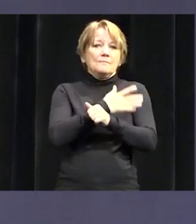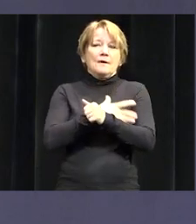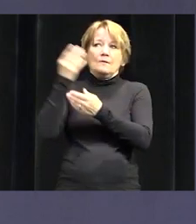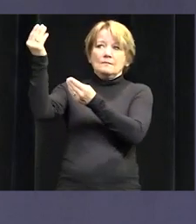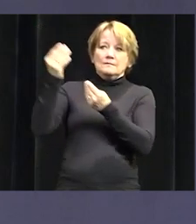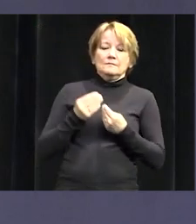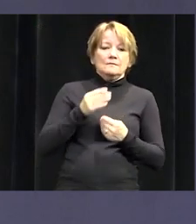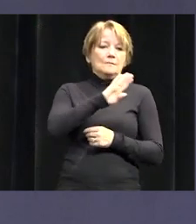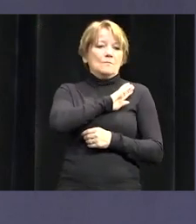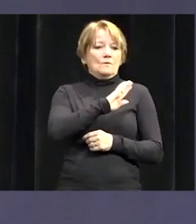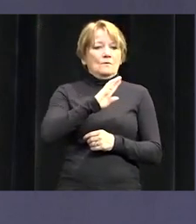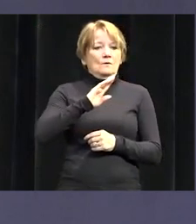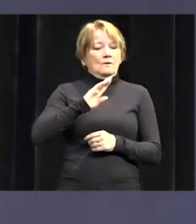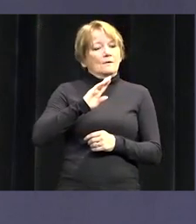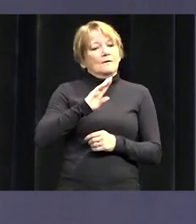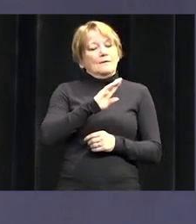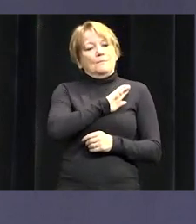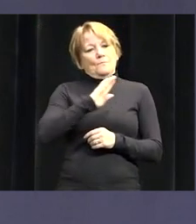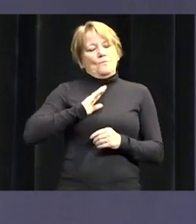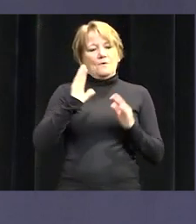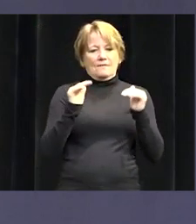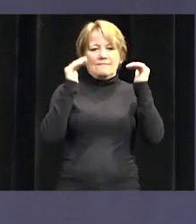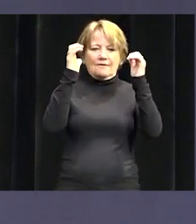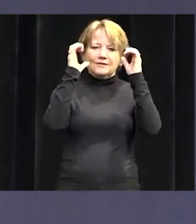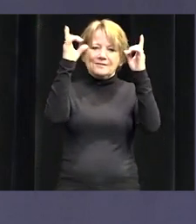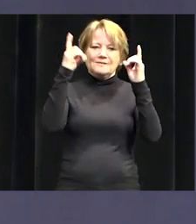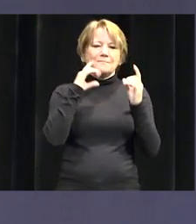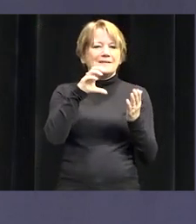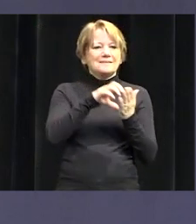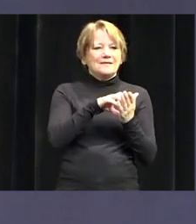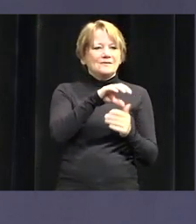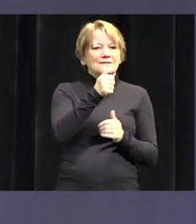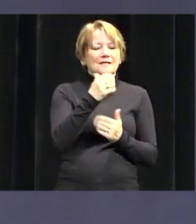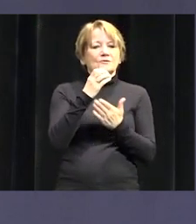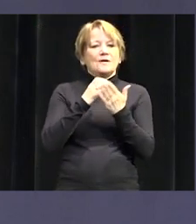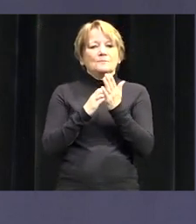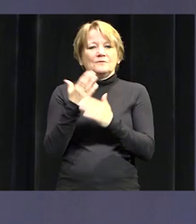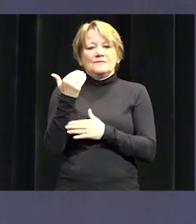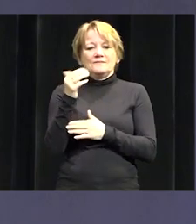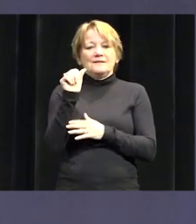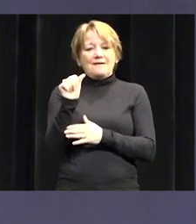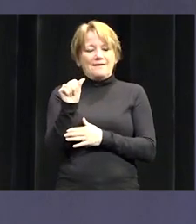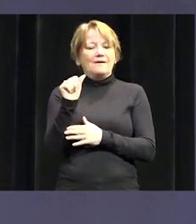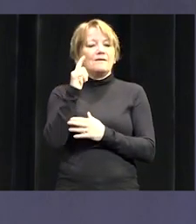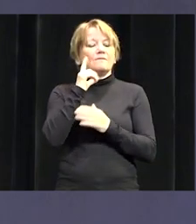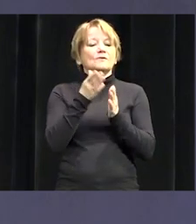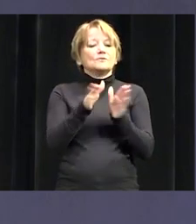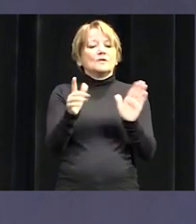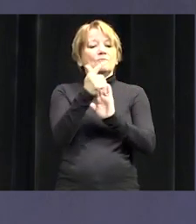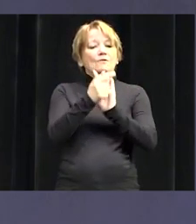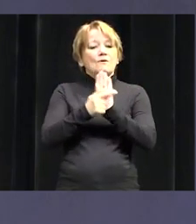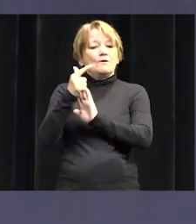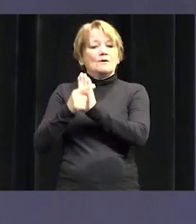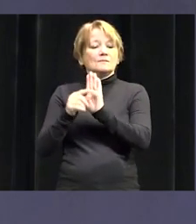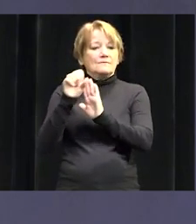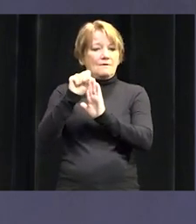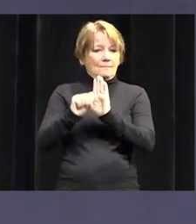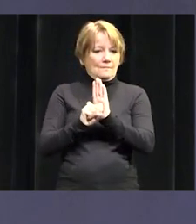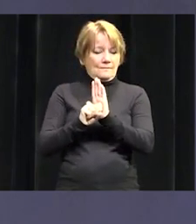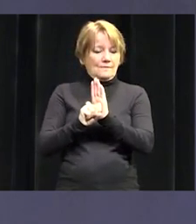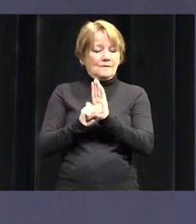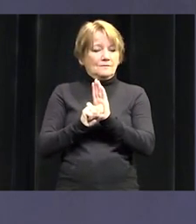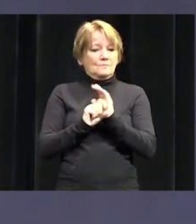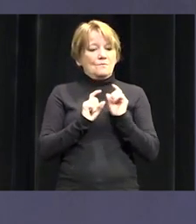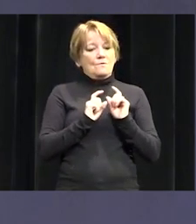powers vested in the Board of Higher Education by Section 10, Chapter 15A of the General Laws of the